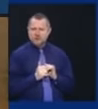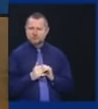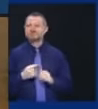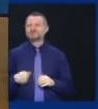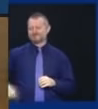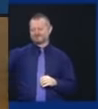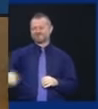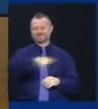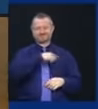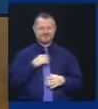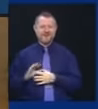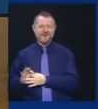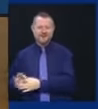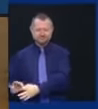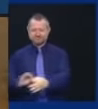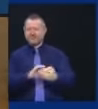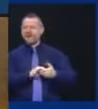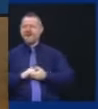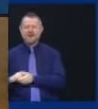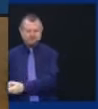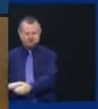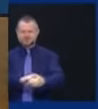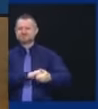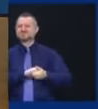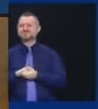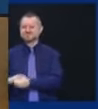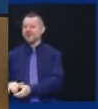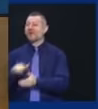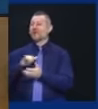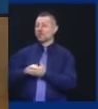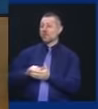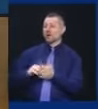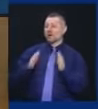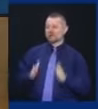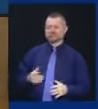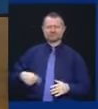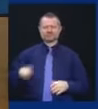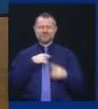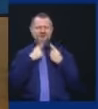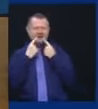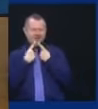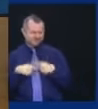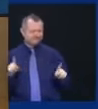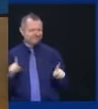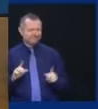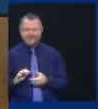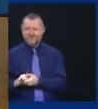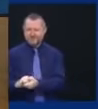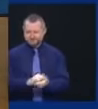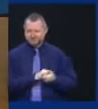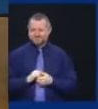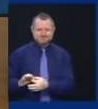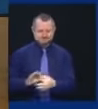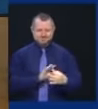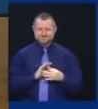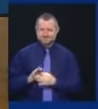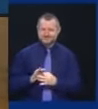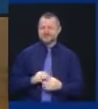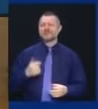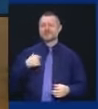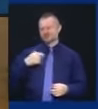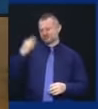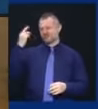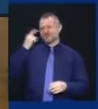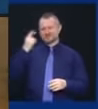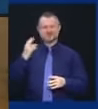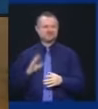together. It was the unity of New Yorkers that did it. We realized that we were all in this together, that